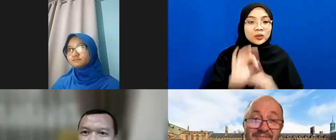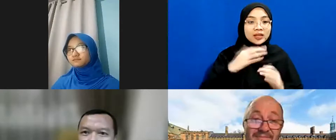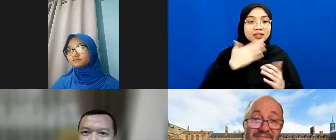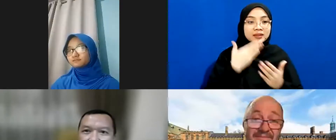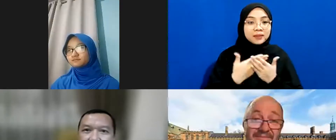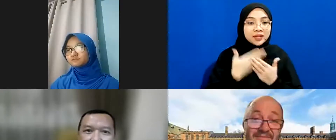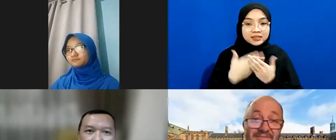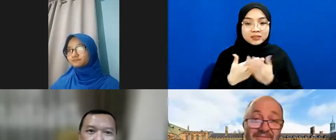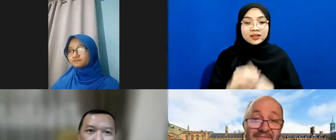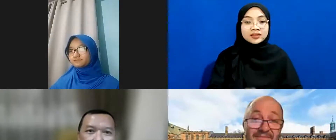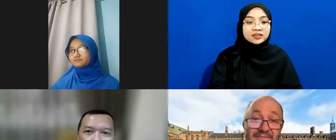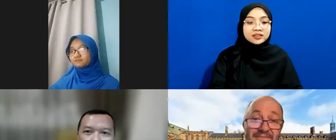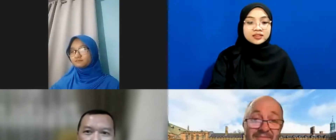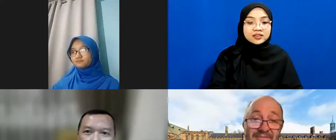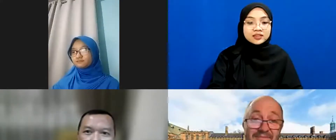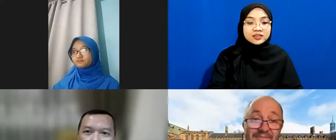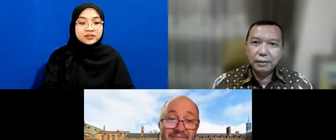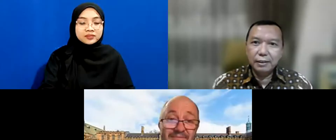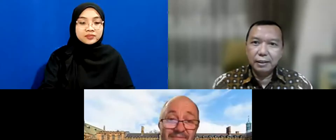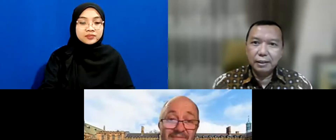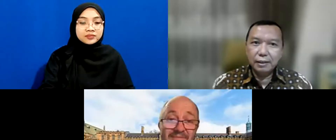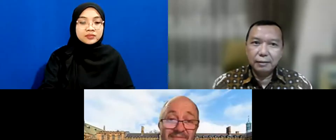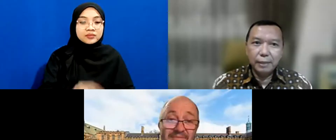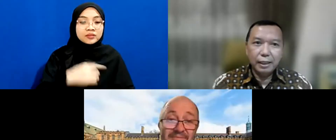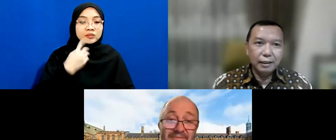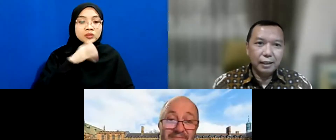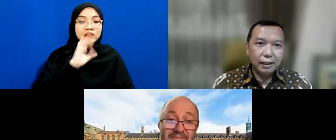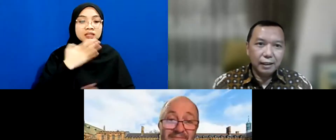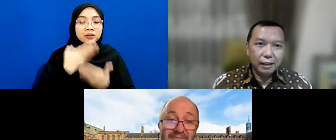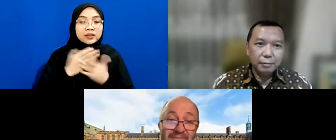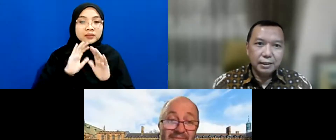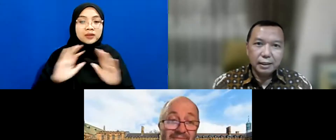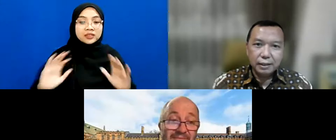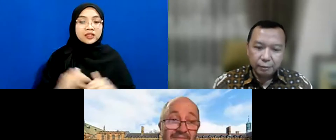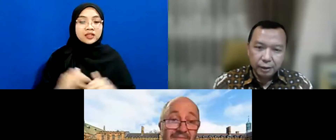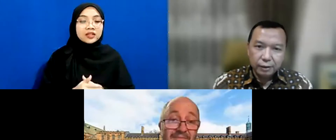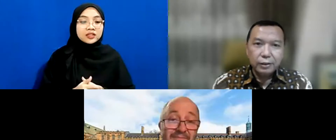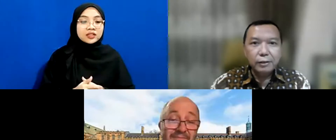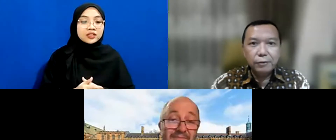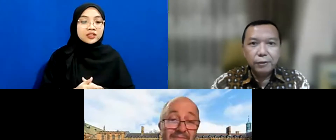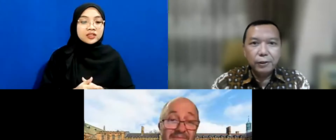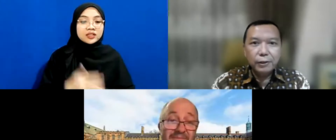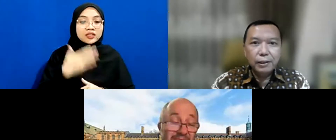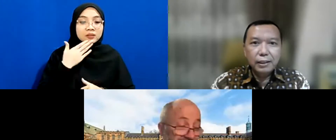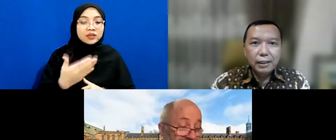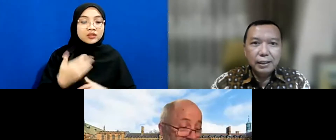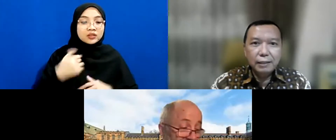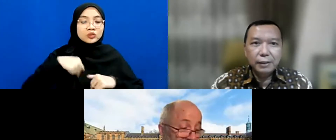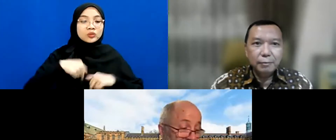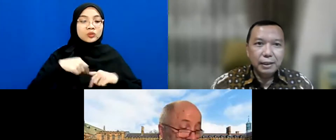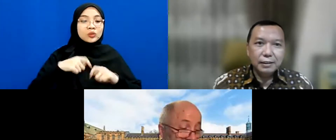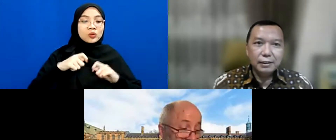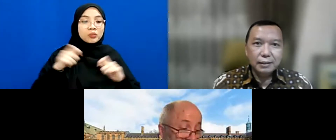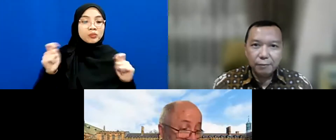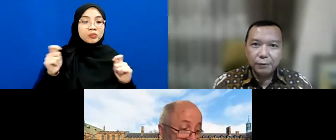you. So, thank you very much, Belka and the Master Ceremony for